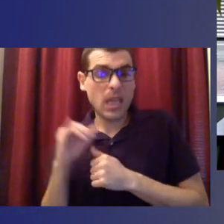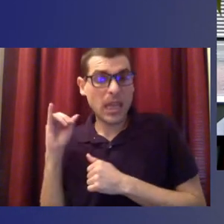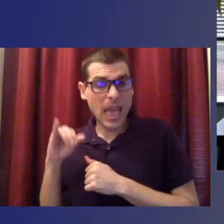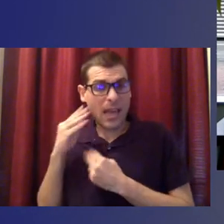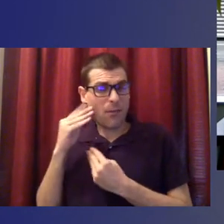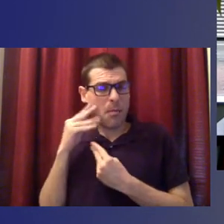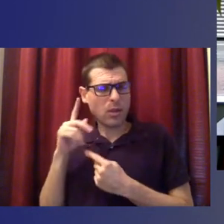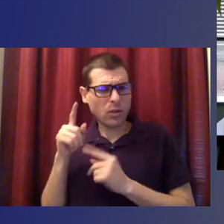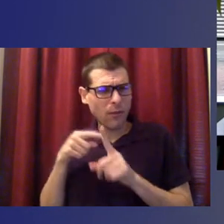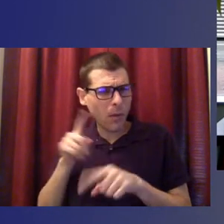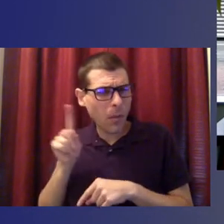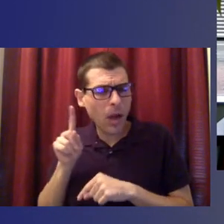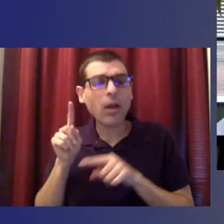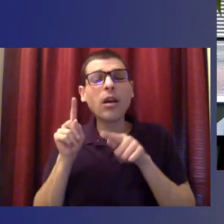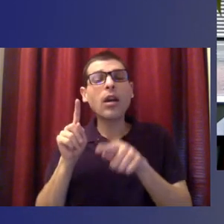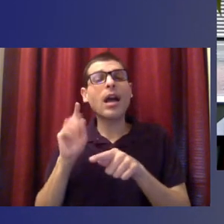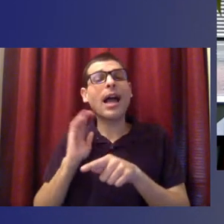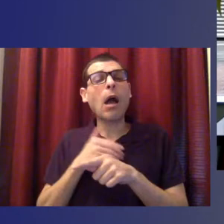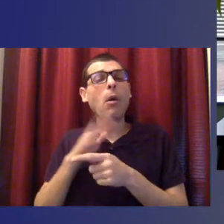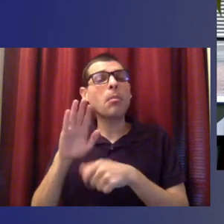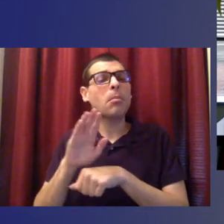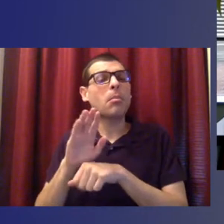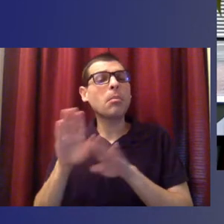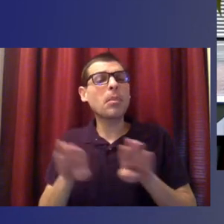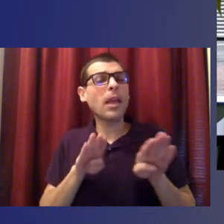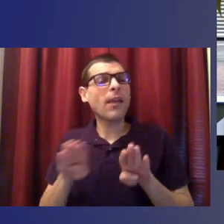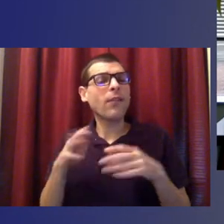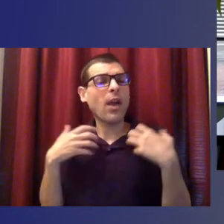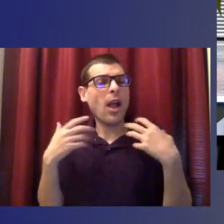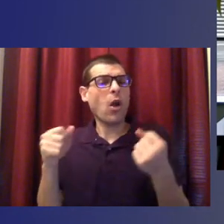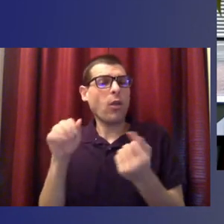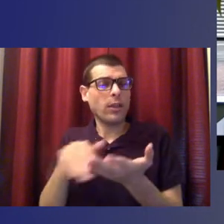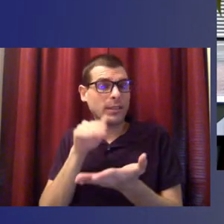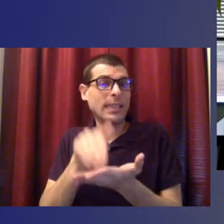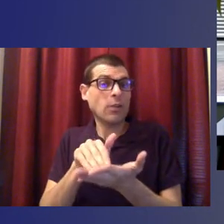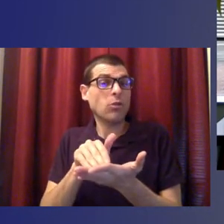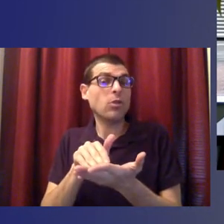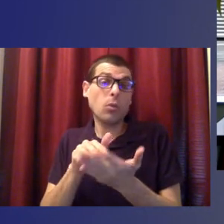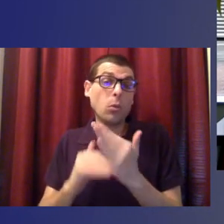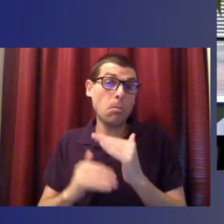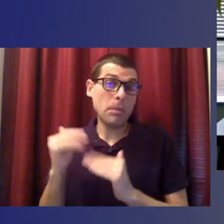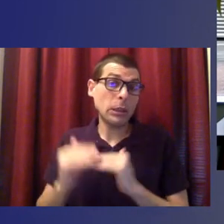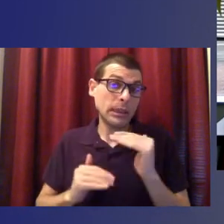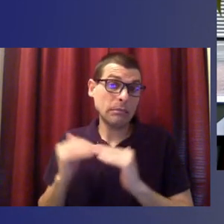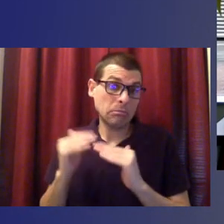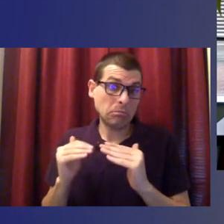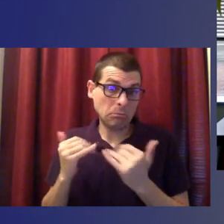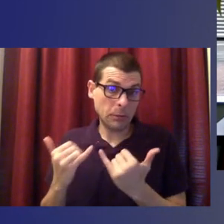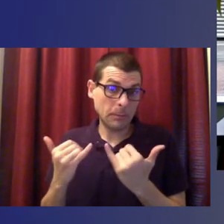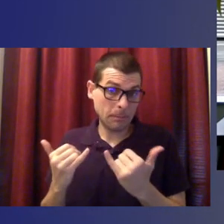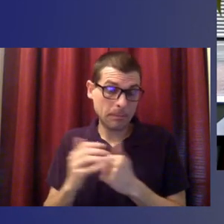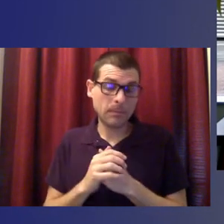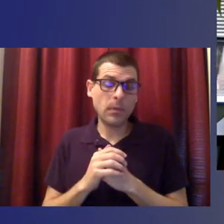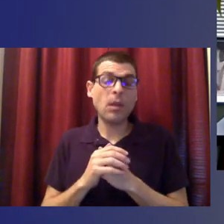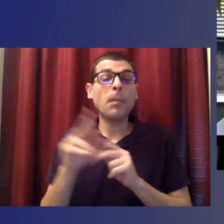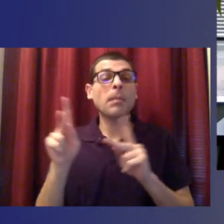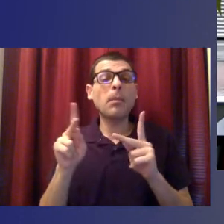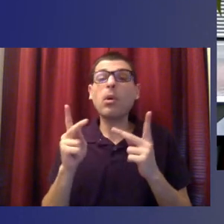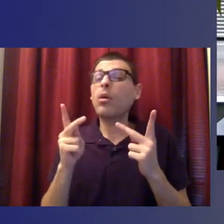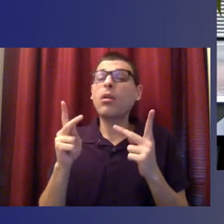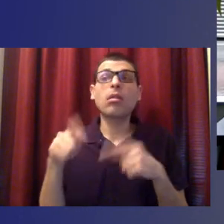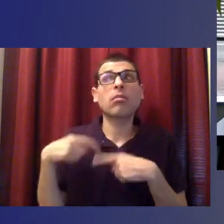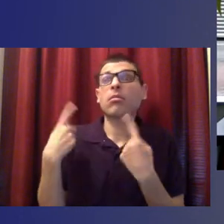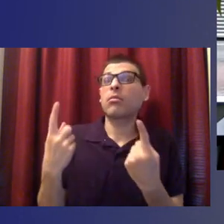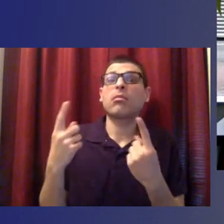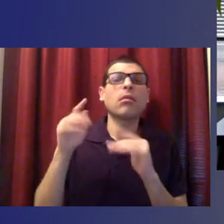is something that our community has asked for years, a place where people can